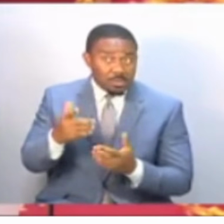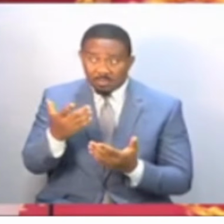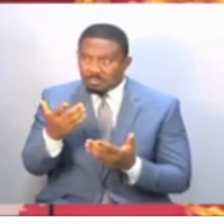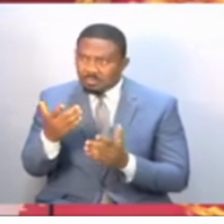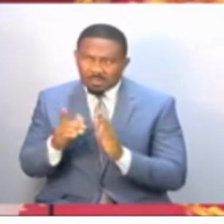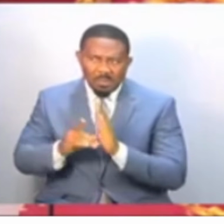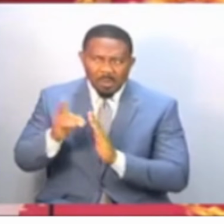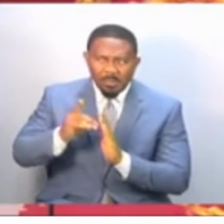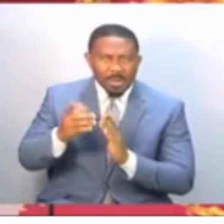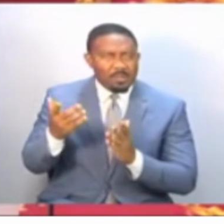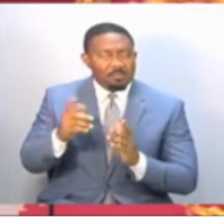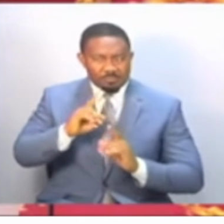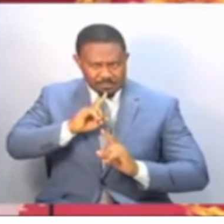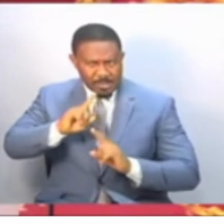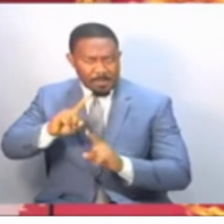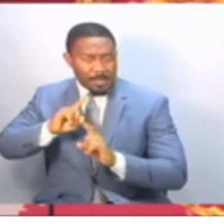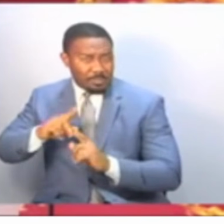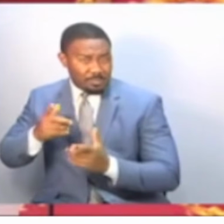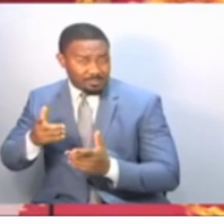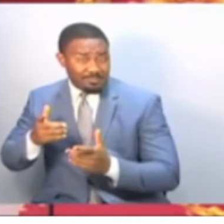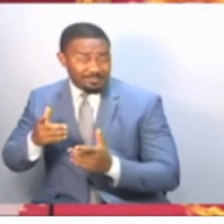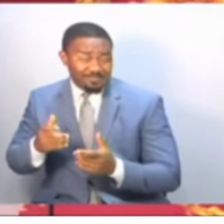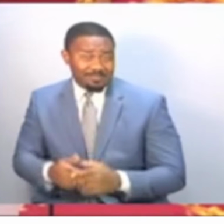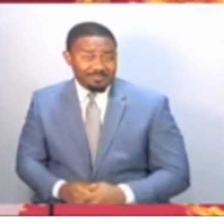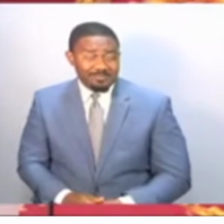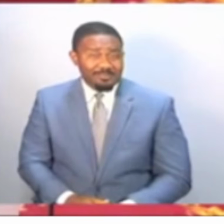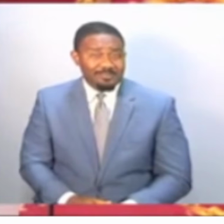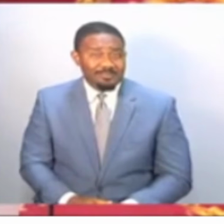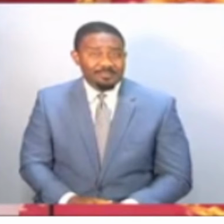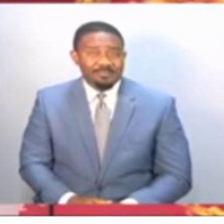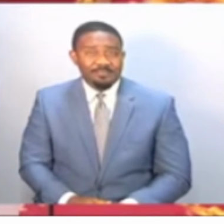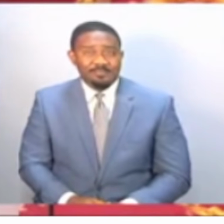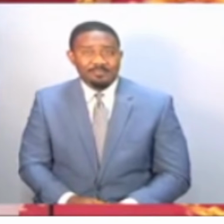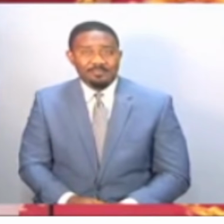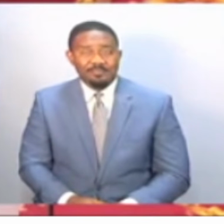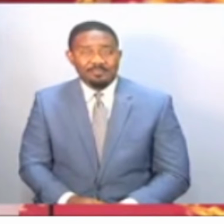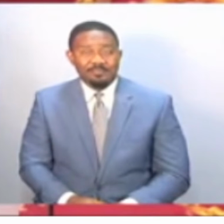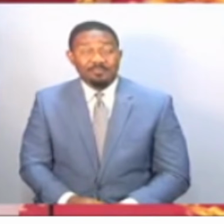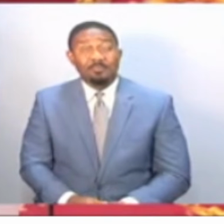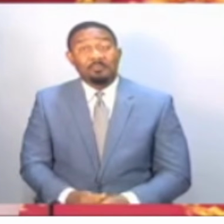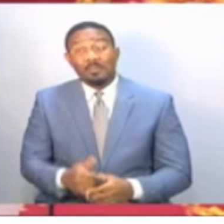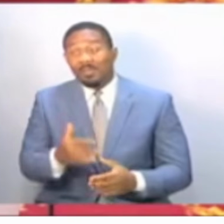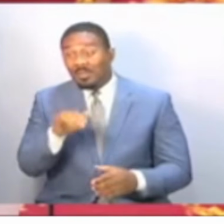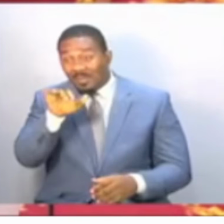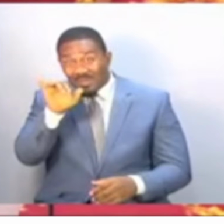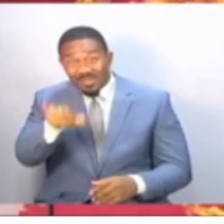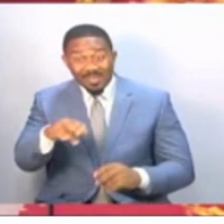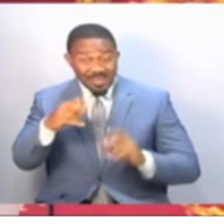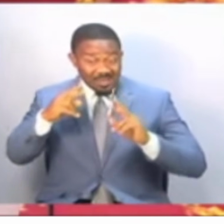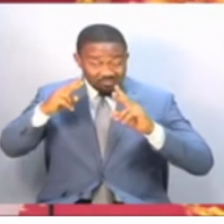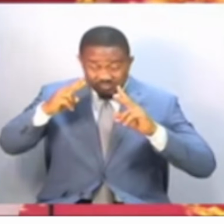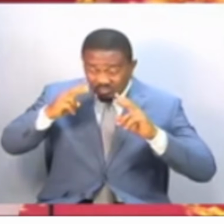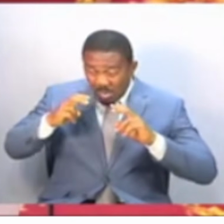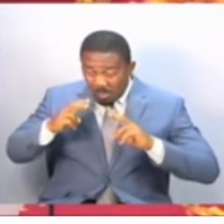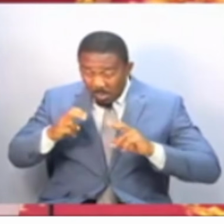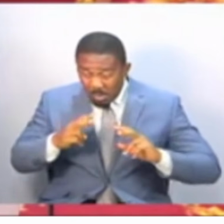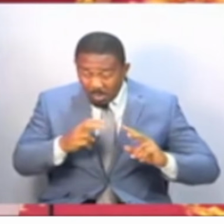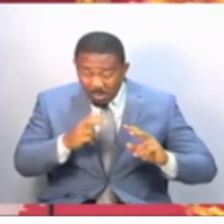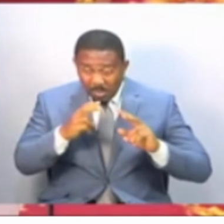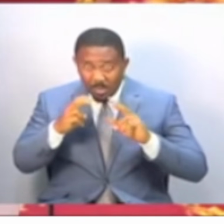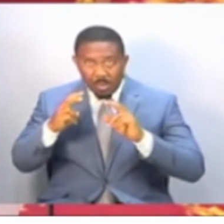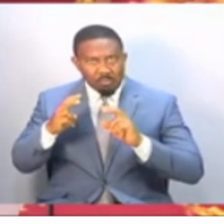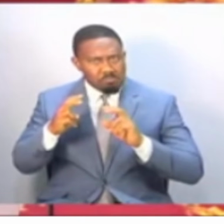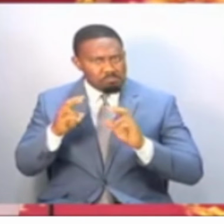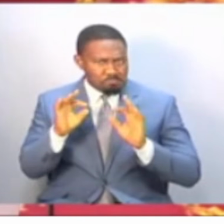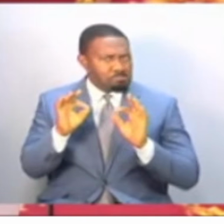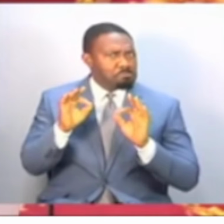development within the sector. Mr. Speaker, I welcome the scrutiny. It strengthens accountability and